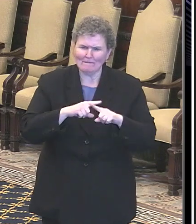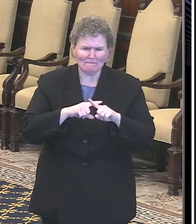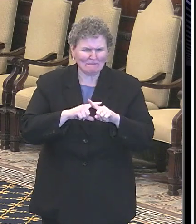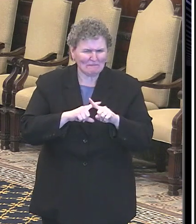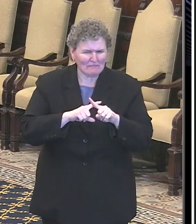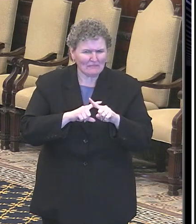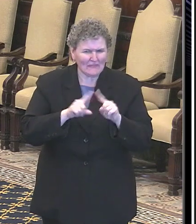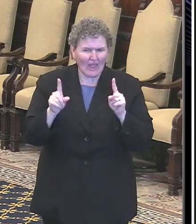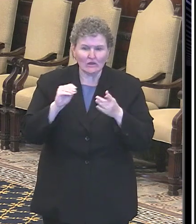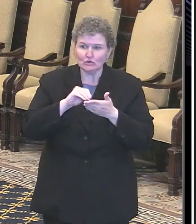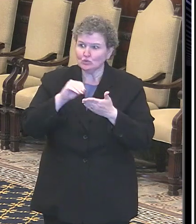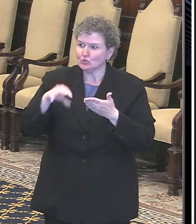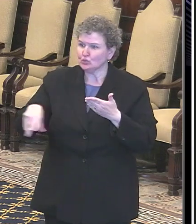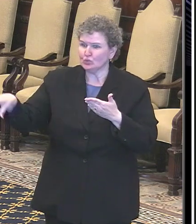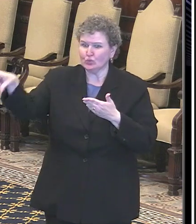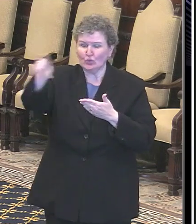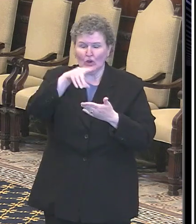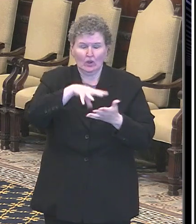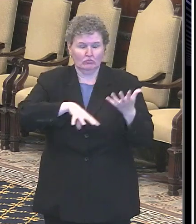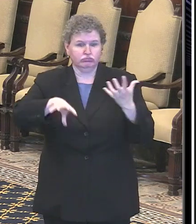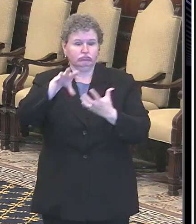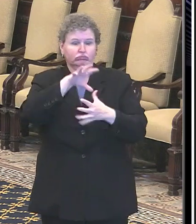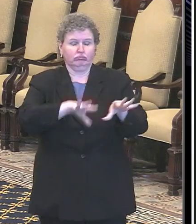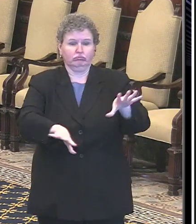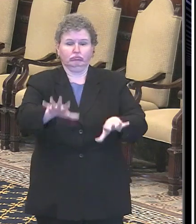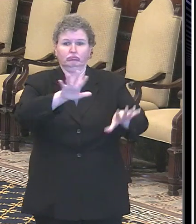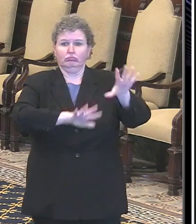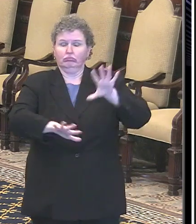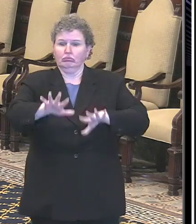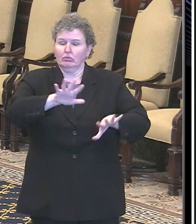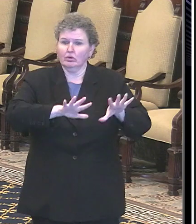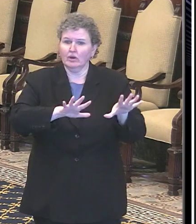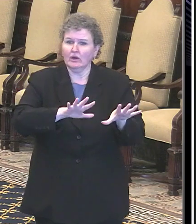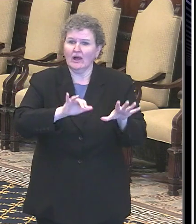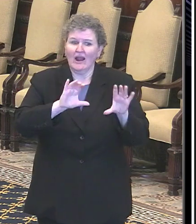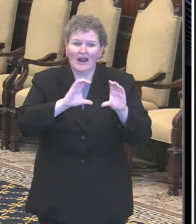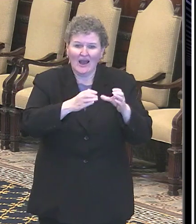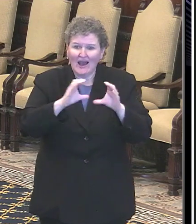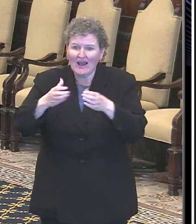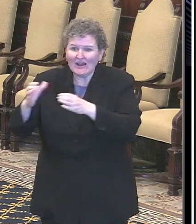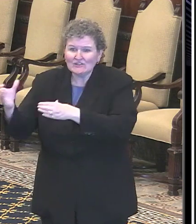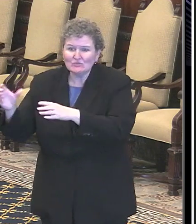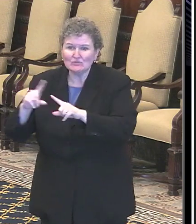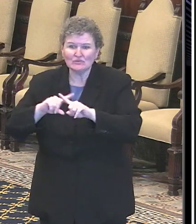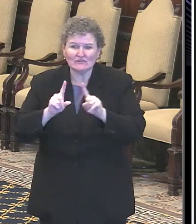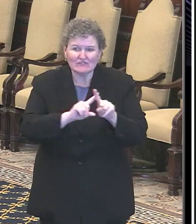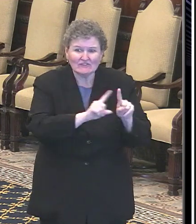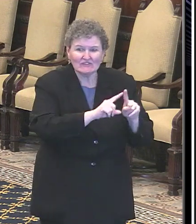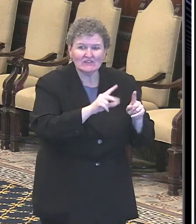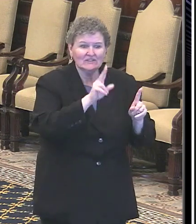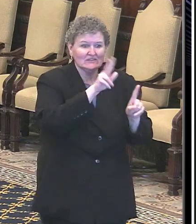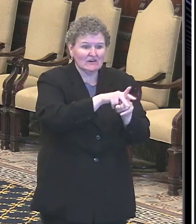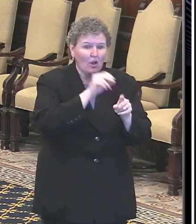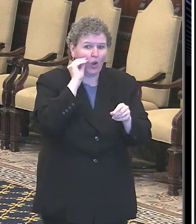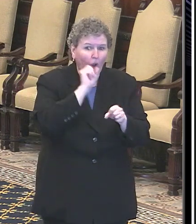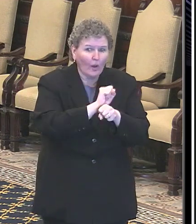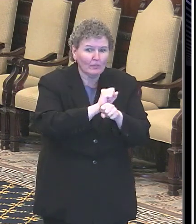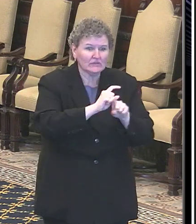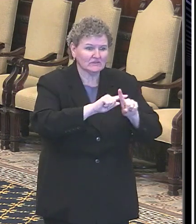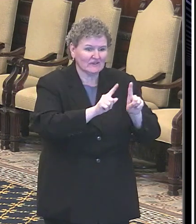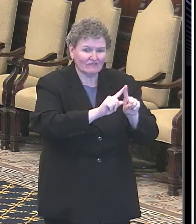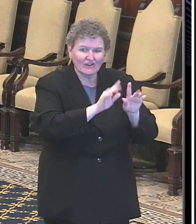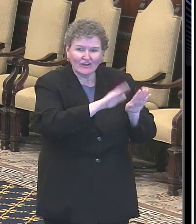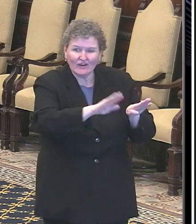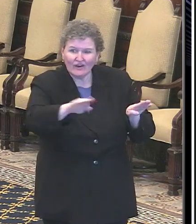the students on navigating Google Classrooms and being able to turn in assignments. So are you aware of that?